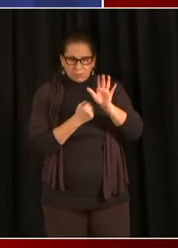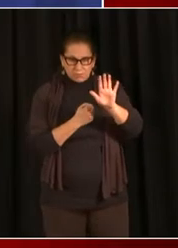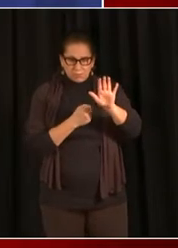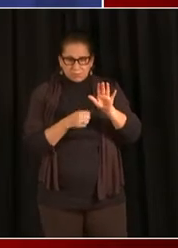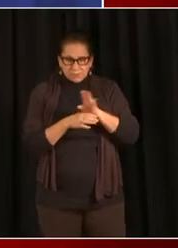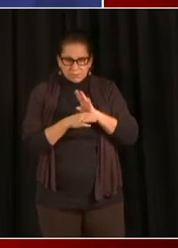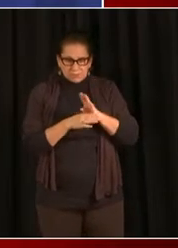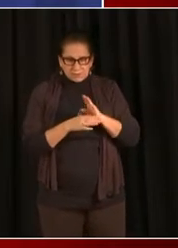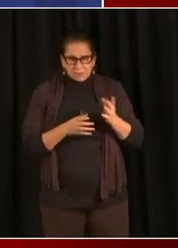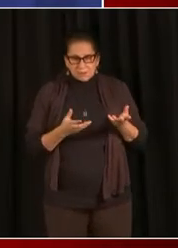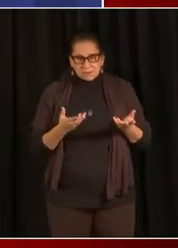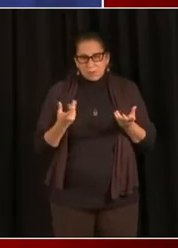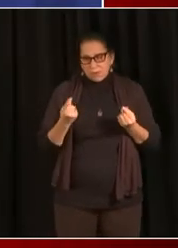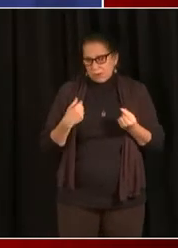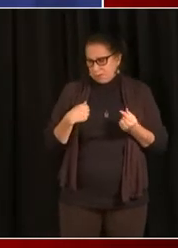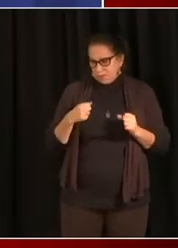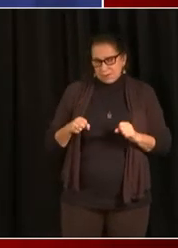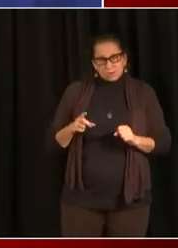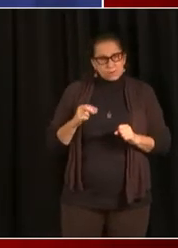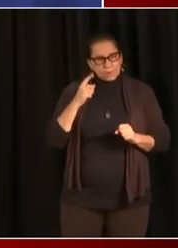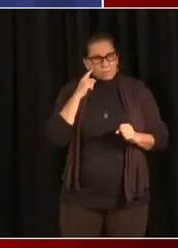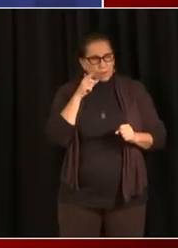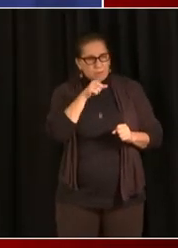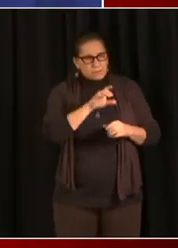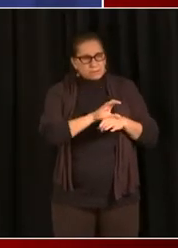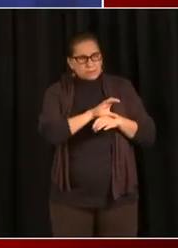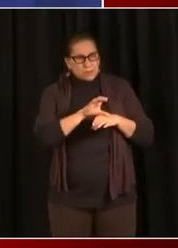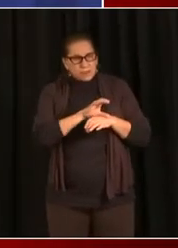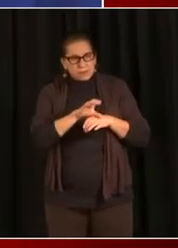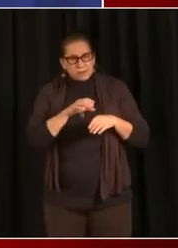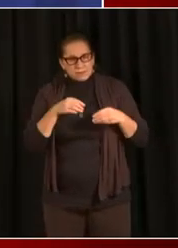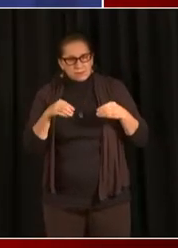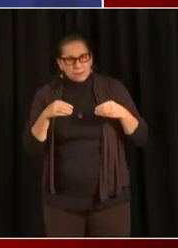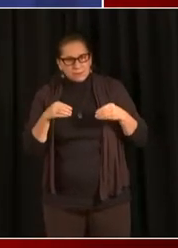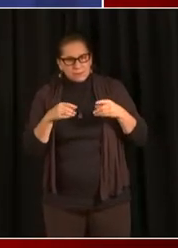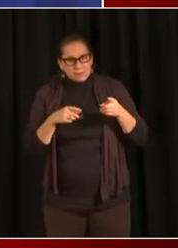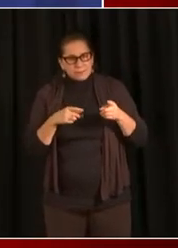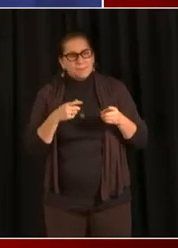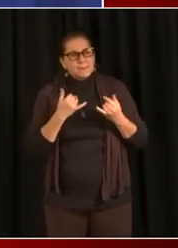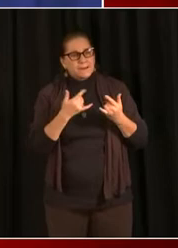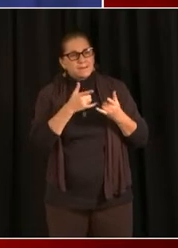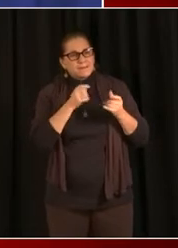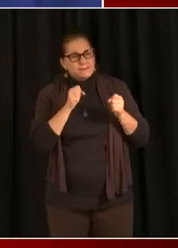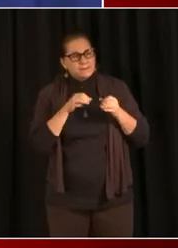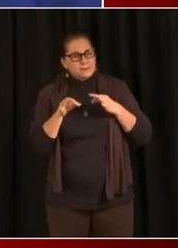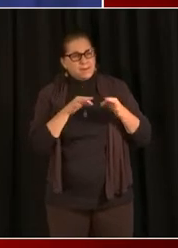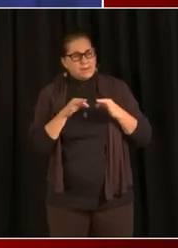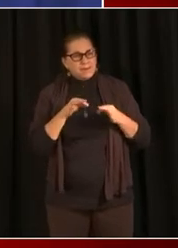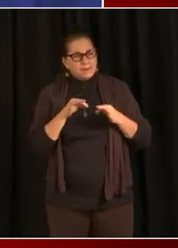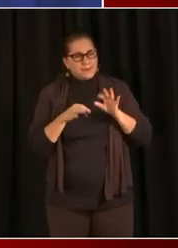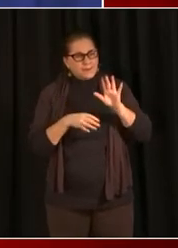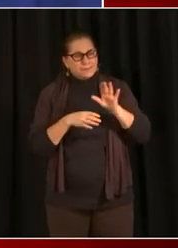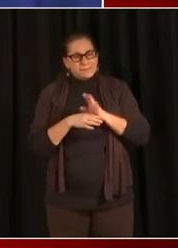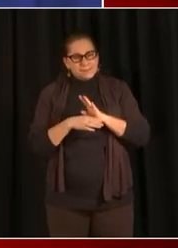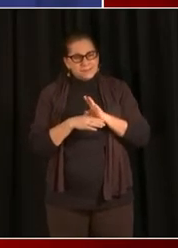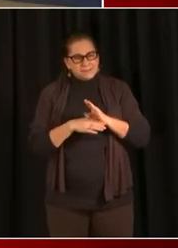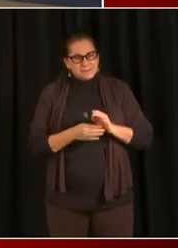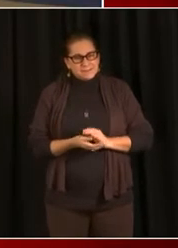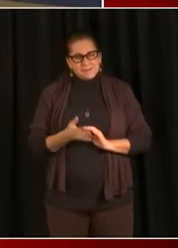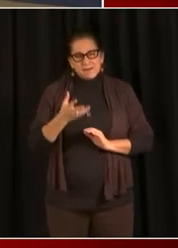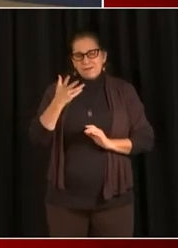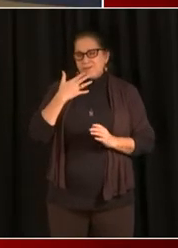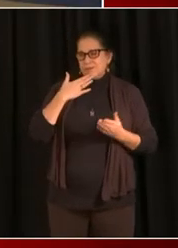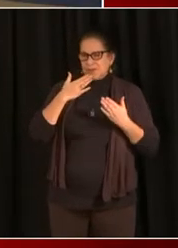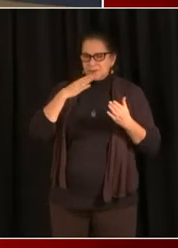a really critical component of what we're trying to do at La Cosecha, which I'm sure we'll talk a little bit more about in a bit. Thank you, Reynolds. I want to say